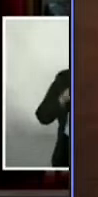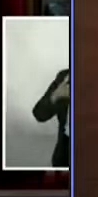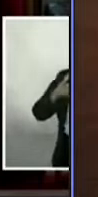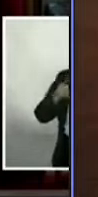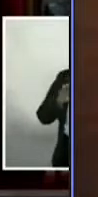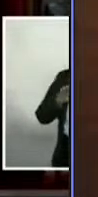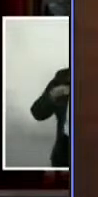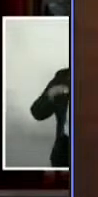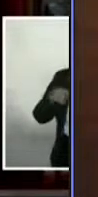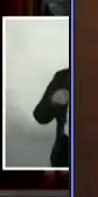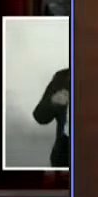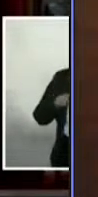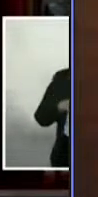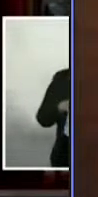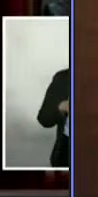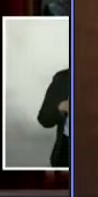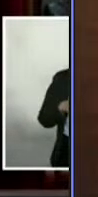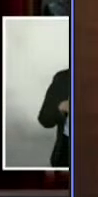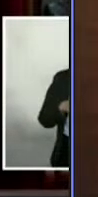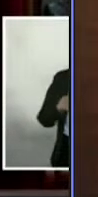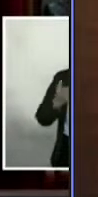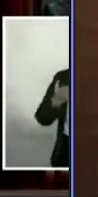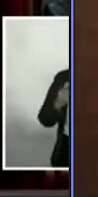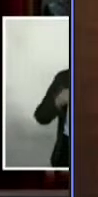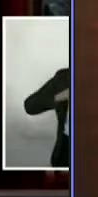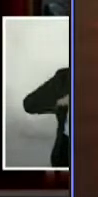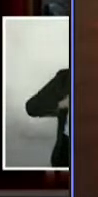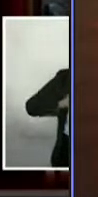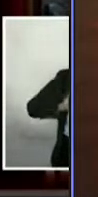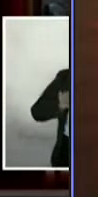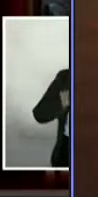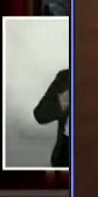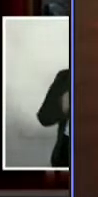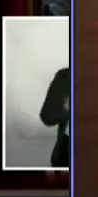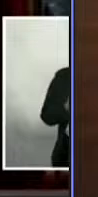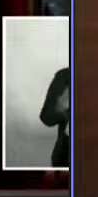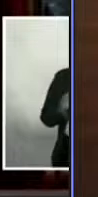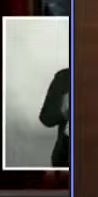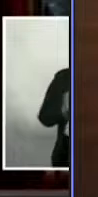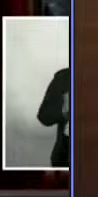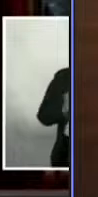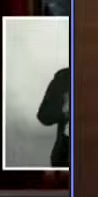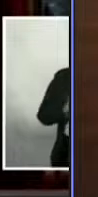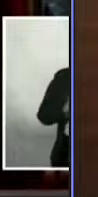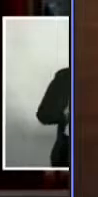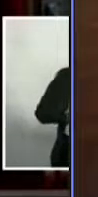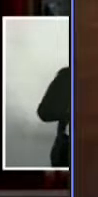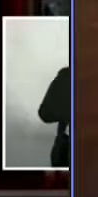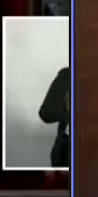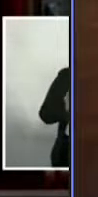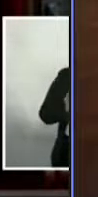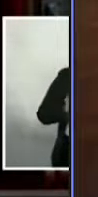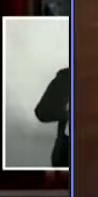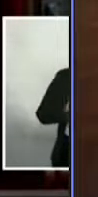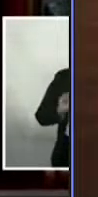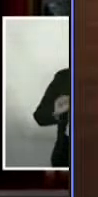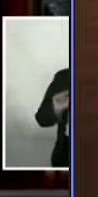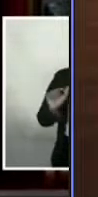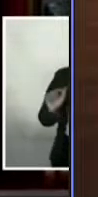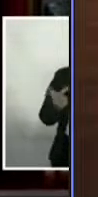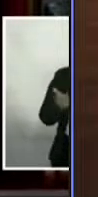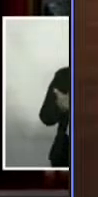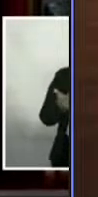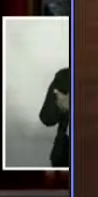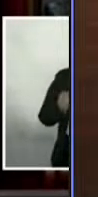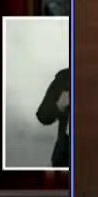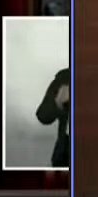have dynamic linkages through the value chain of each industry. We are encouraged by the commitments shown. All of us, government,